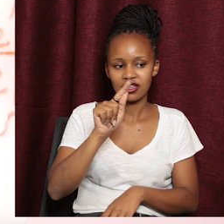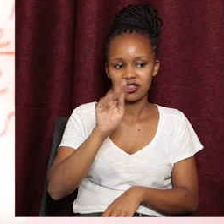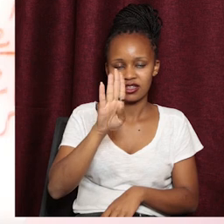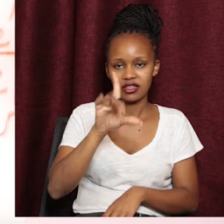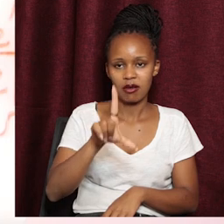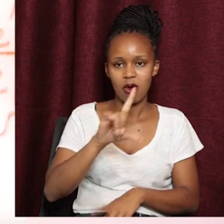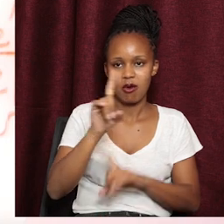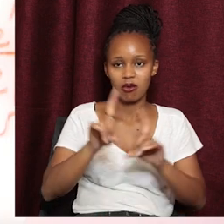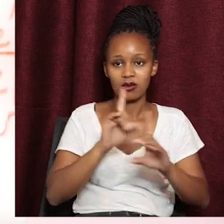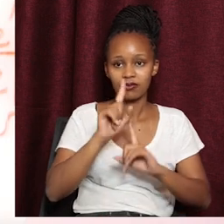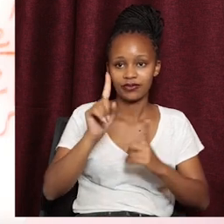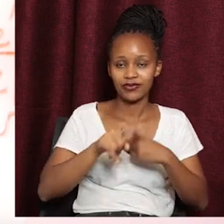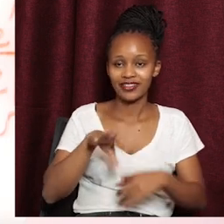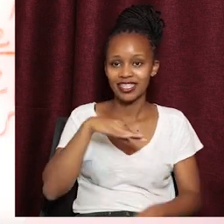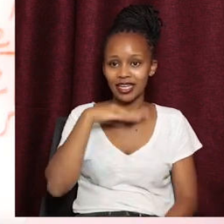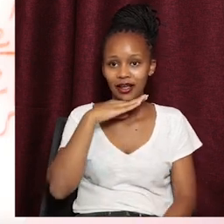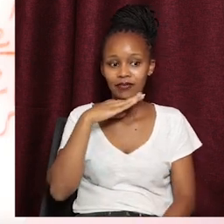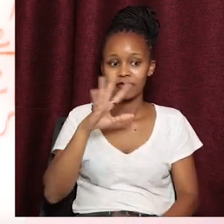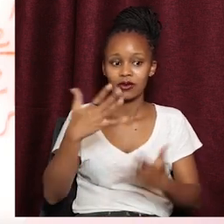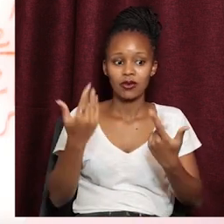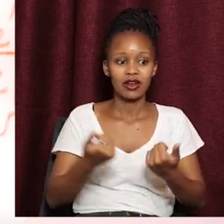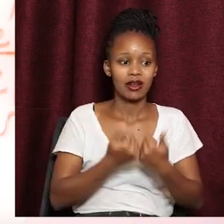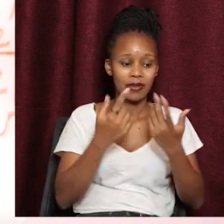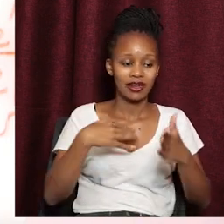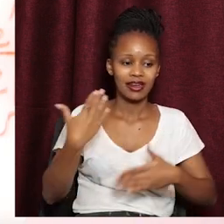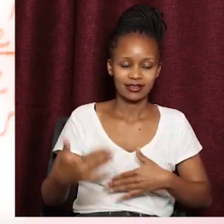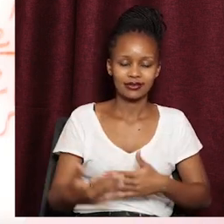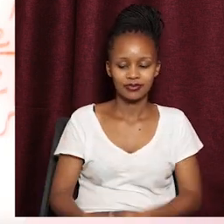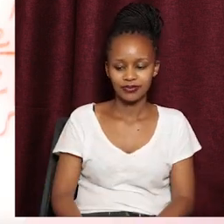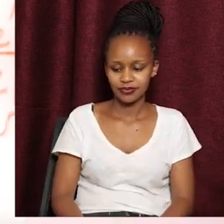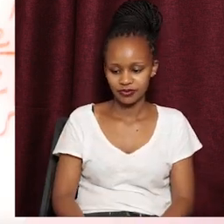love this. When I die, what happens next?